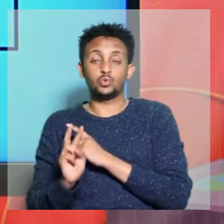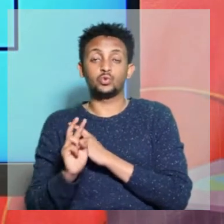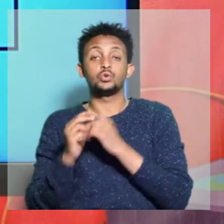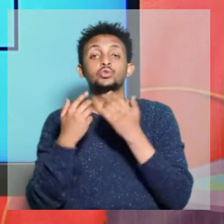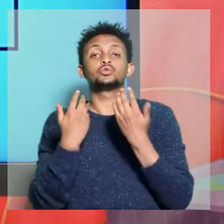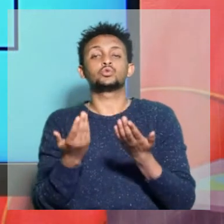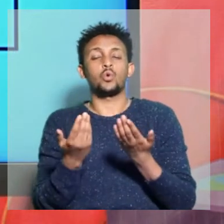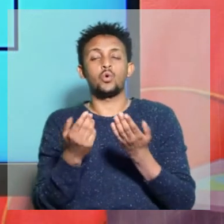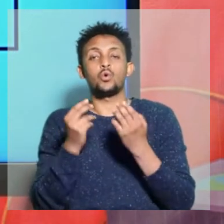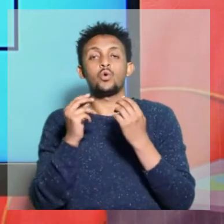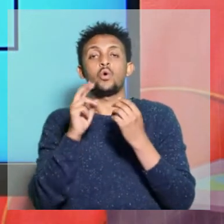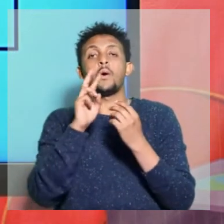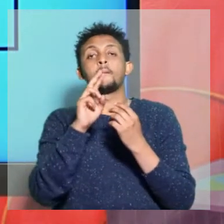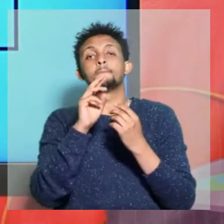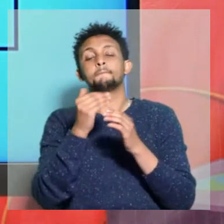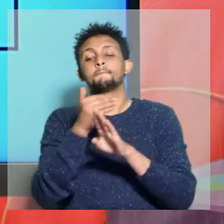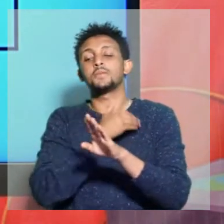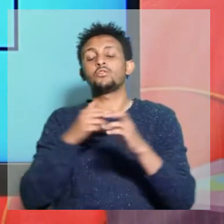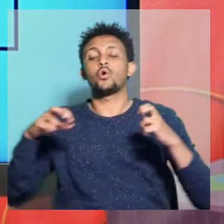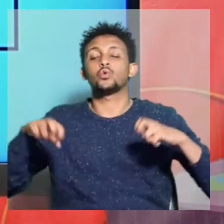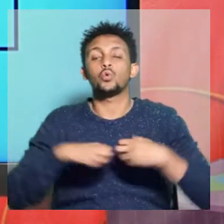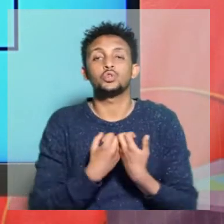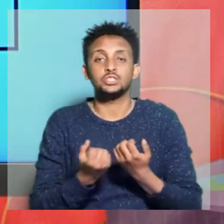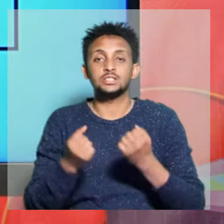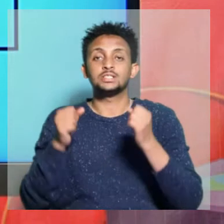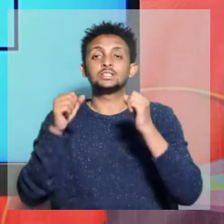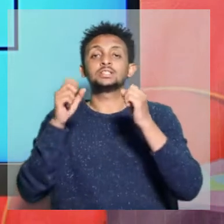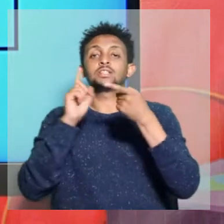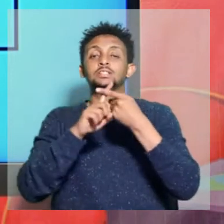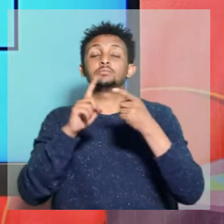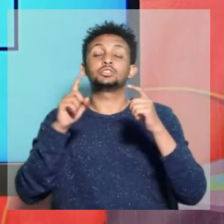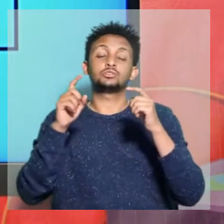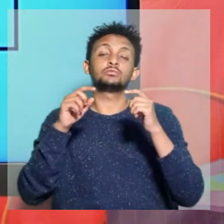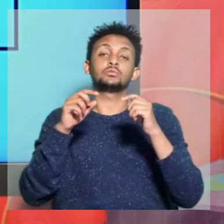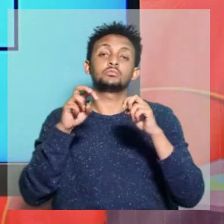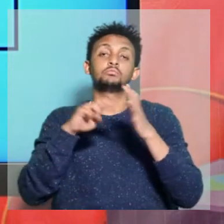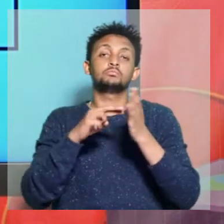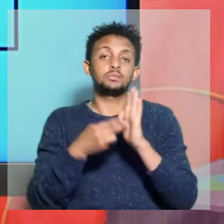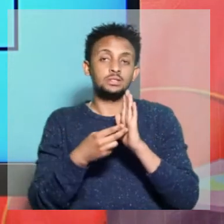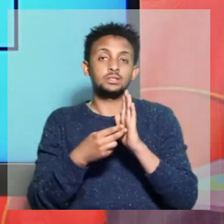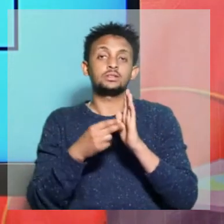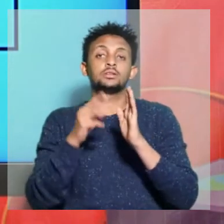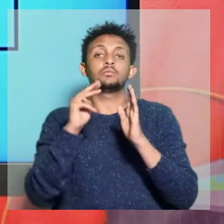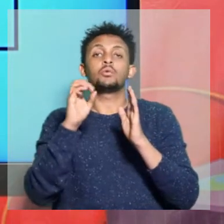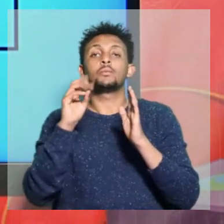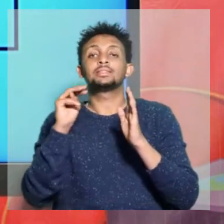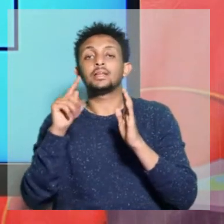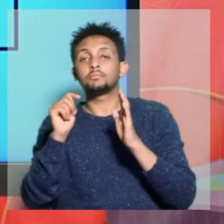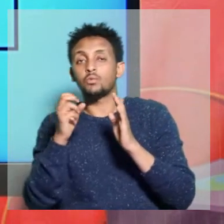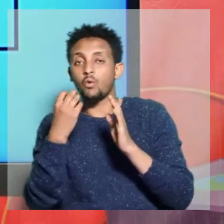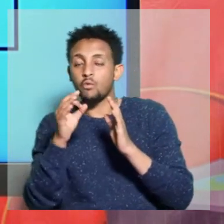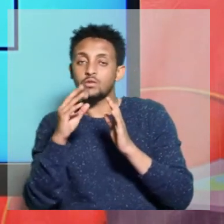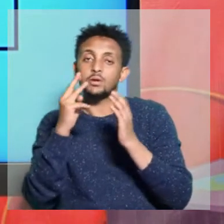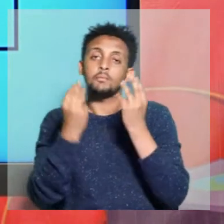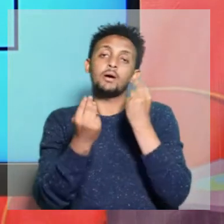So the momentum before collision, the summation of momentum before collision, meaning the momentum of